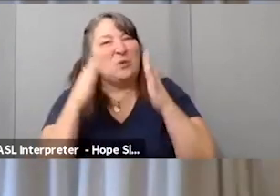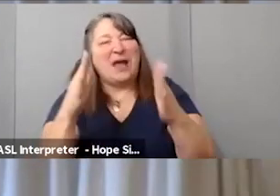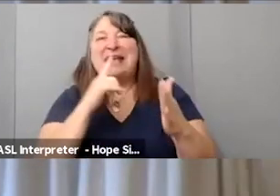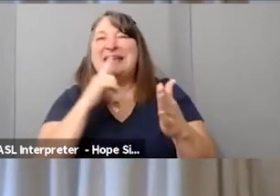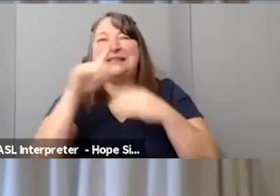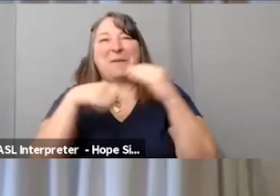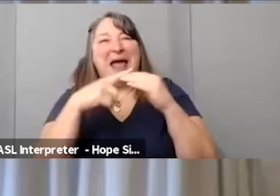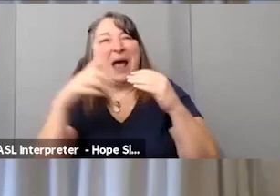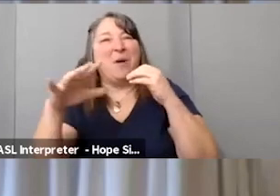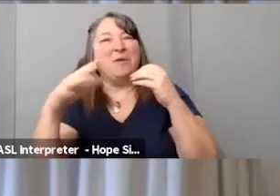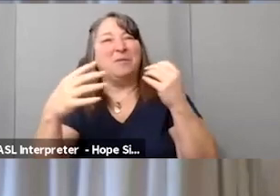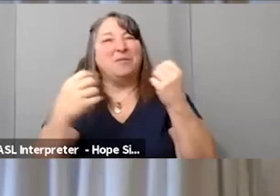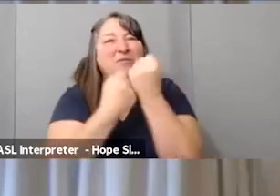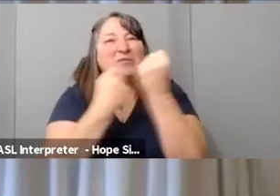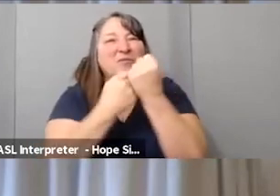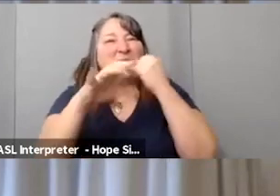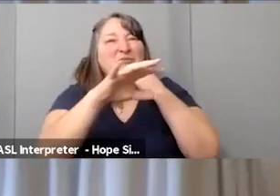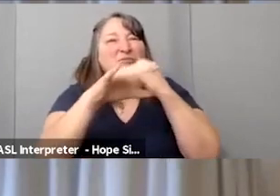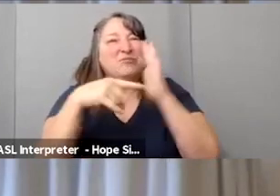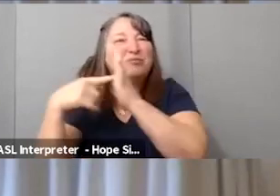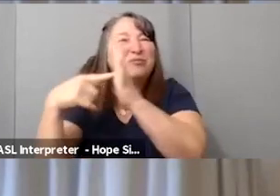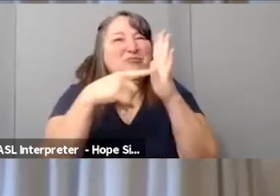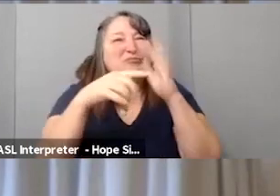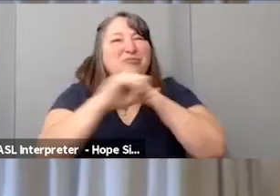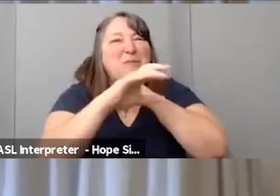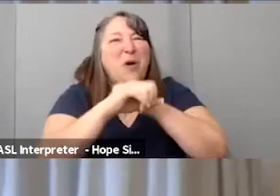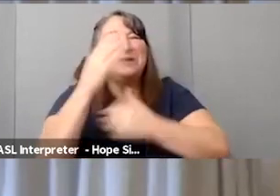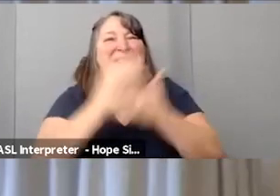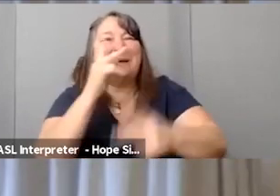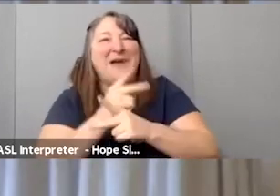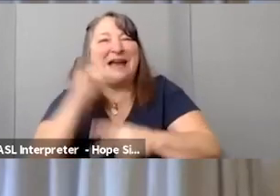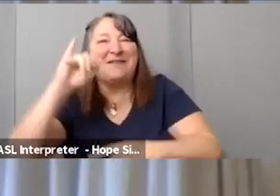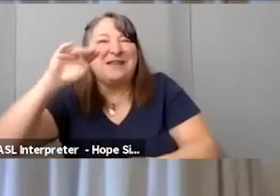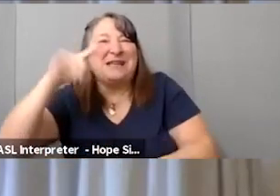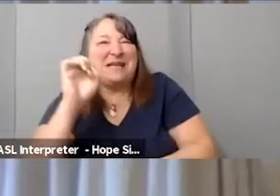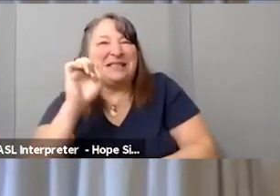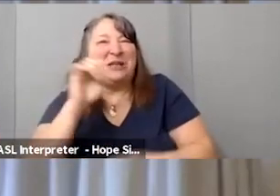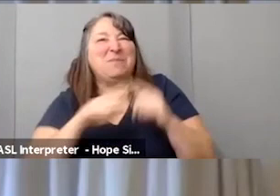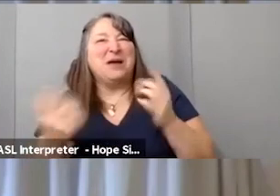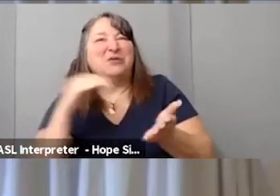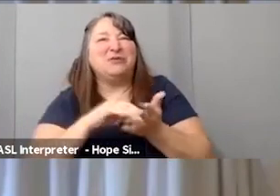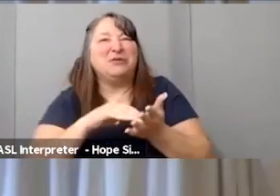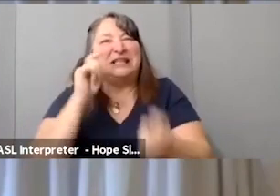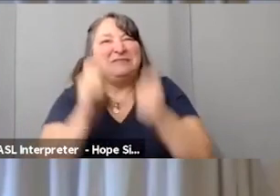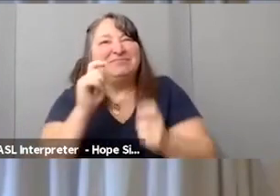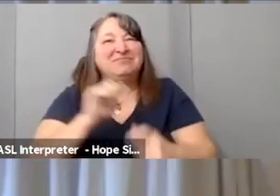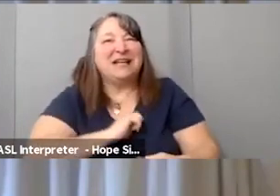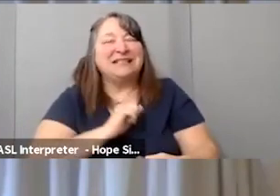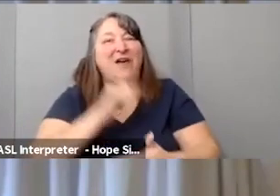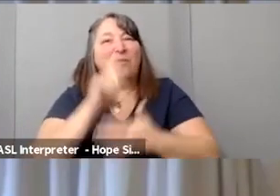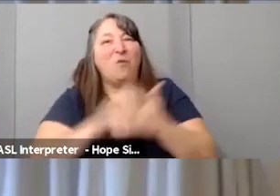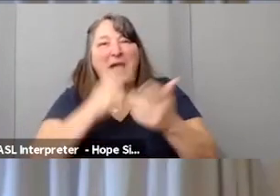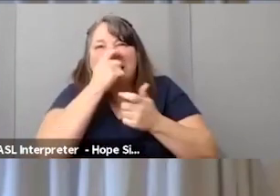promoting some sort of image, but actually continue to reinvent myself by virtue of what interests me, and digging